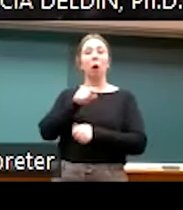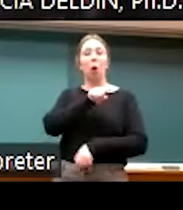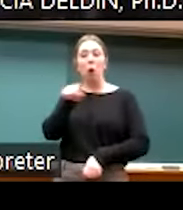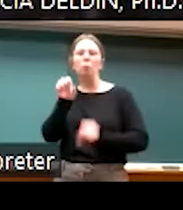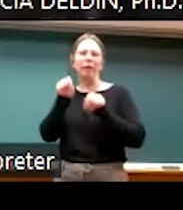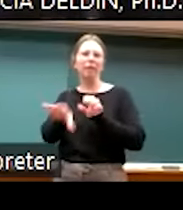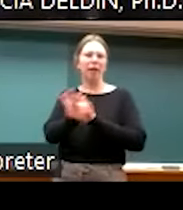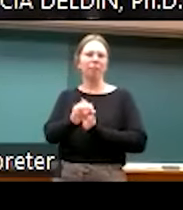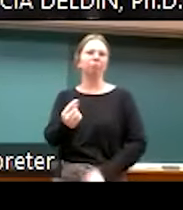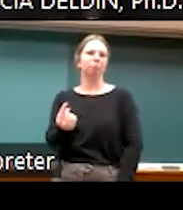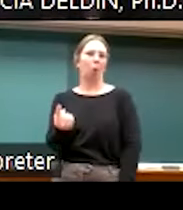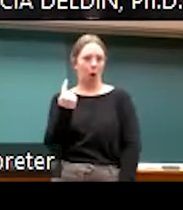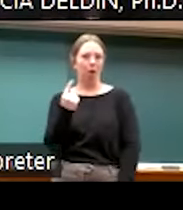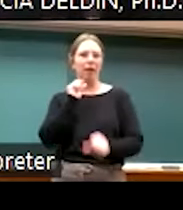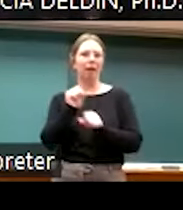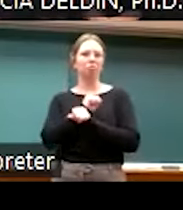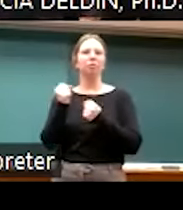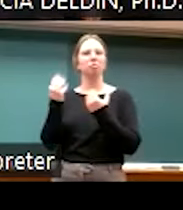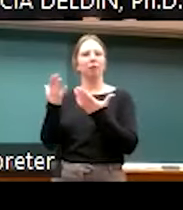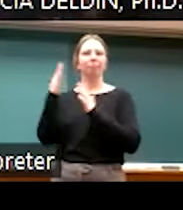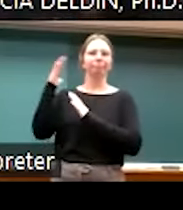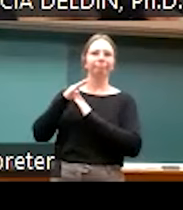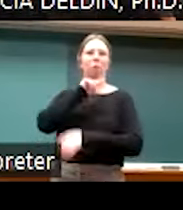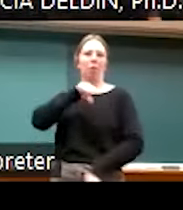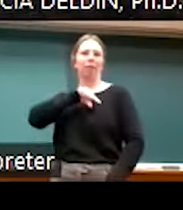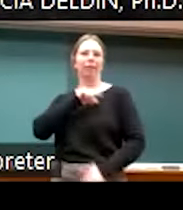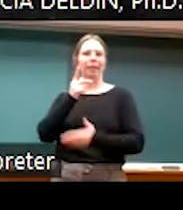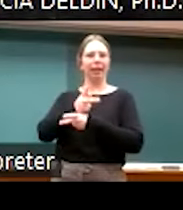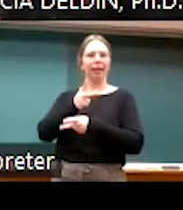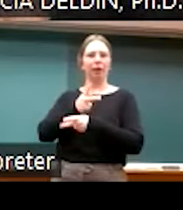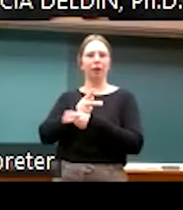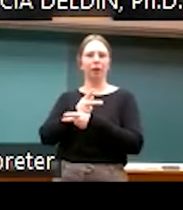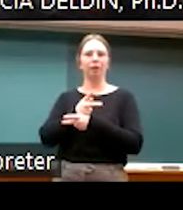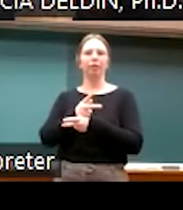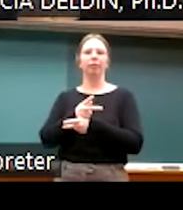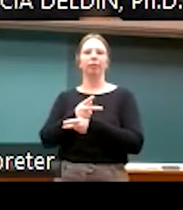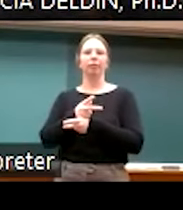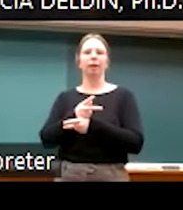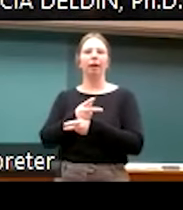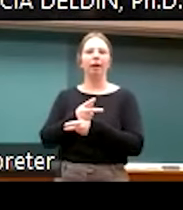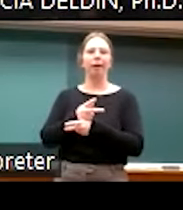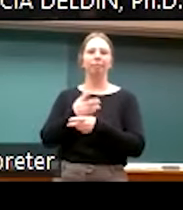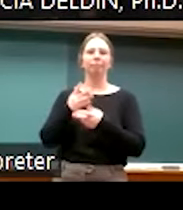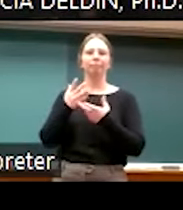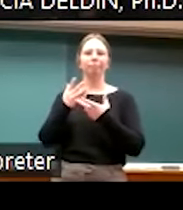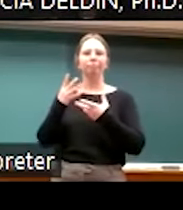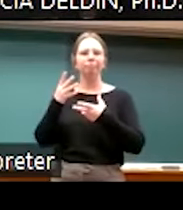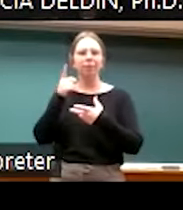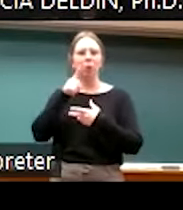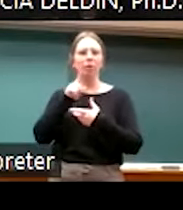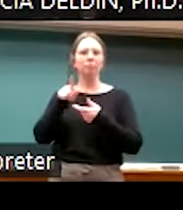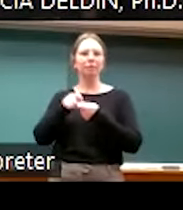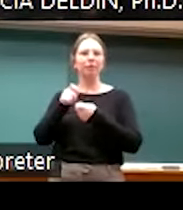that consistently reports high quality care in my standards in terms of evidence-based care, and they show data that